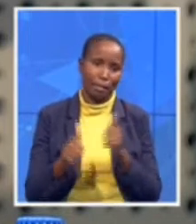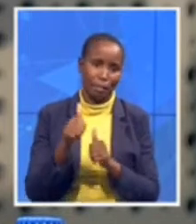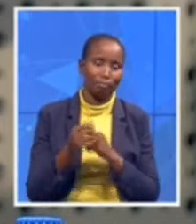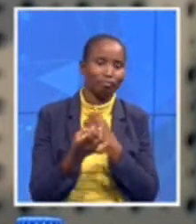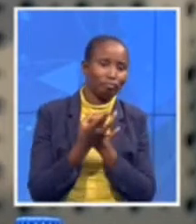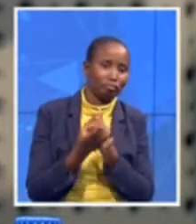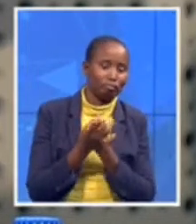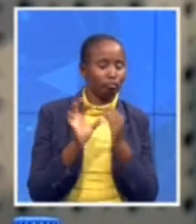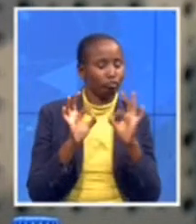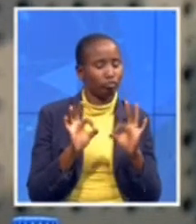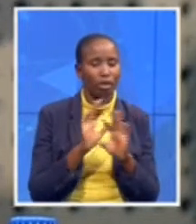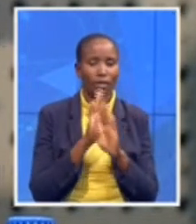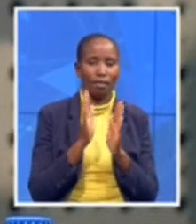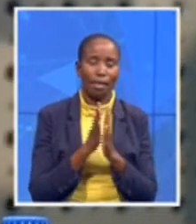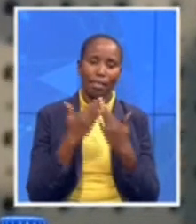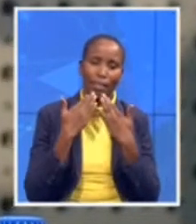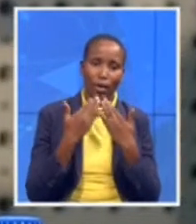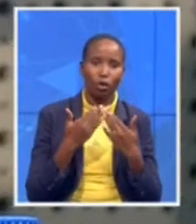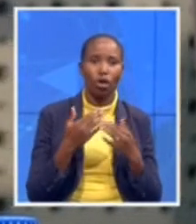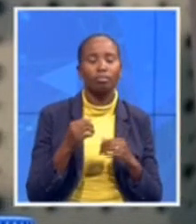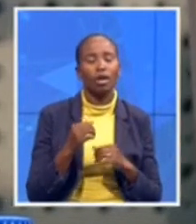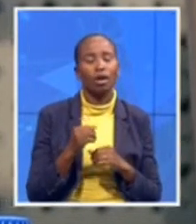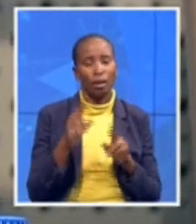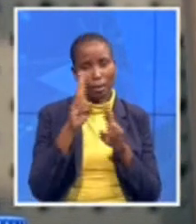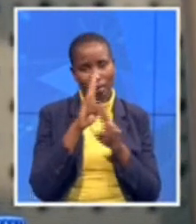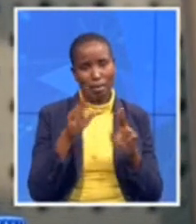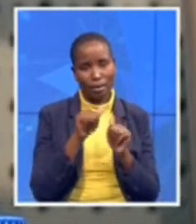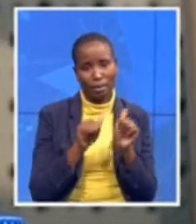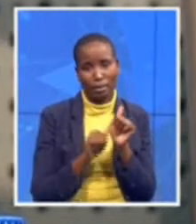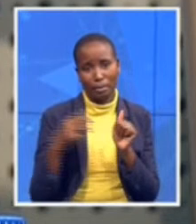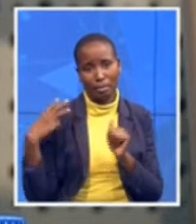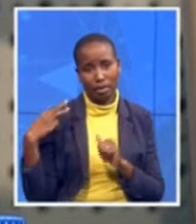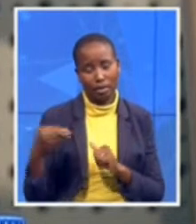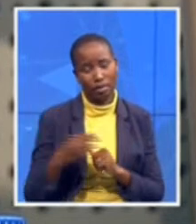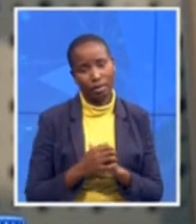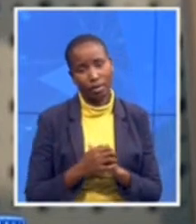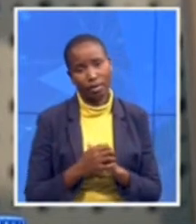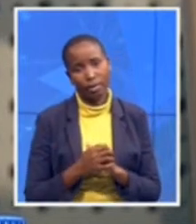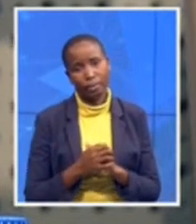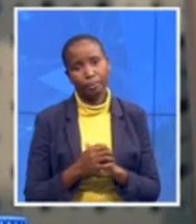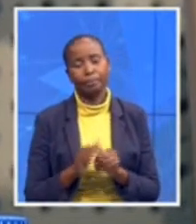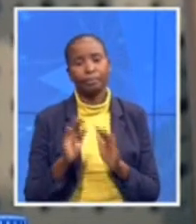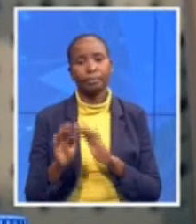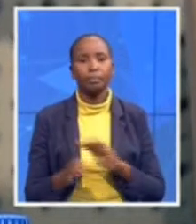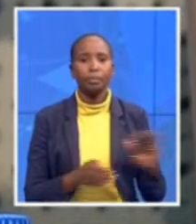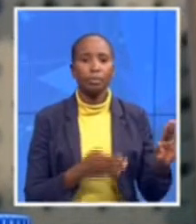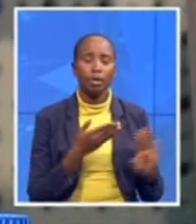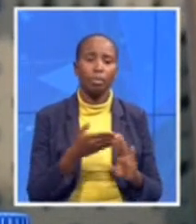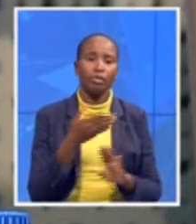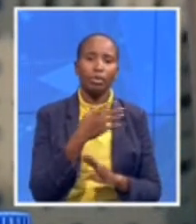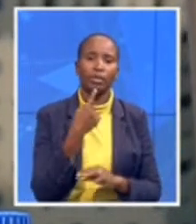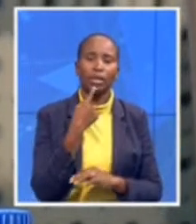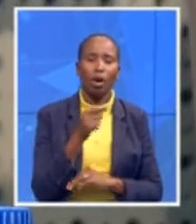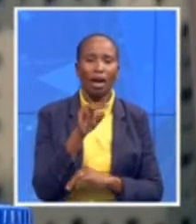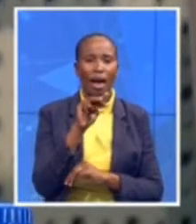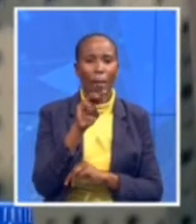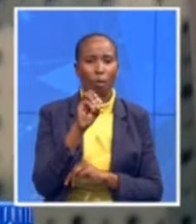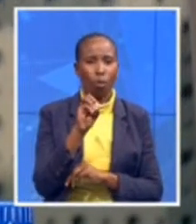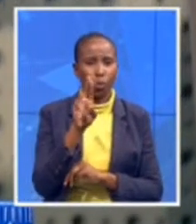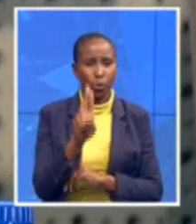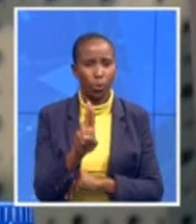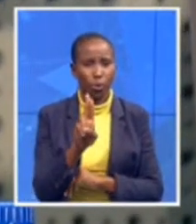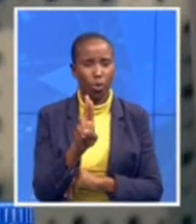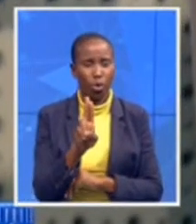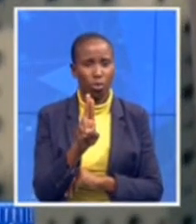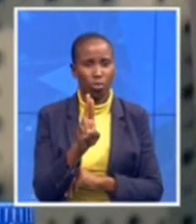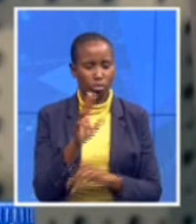Minister. And indeed, I think, as you said, the MOUs with Kenya won't be the only one. I think there's a lot that